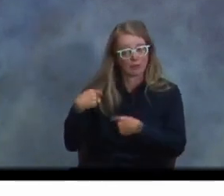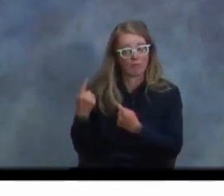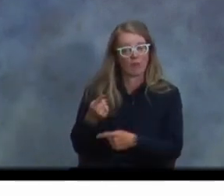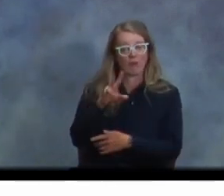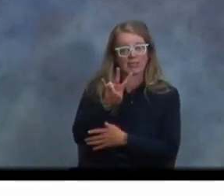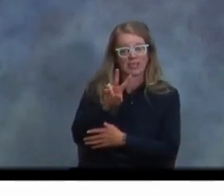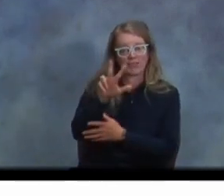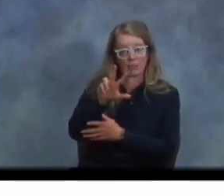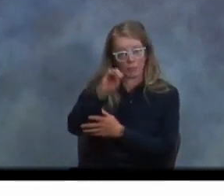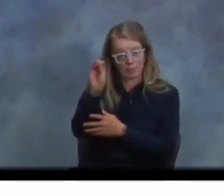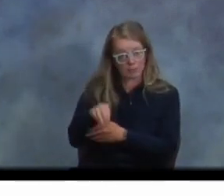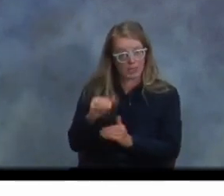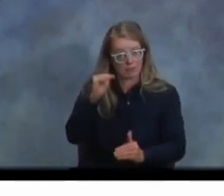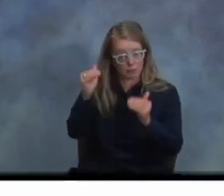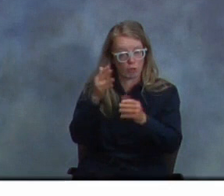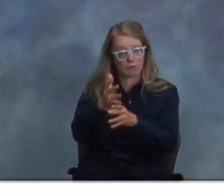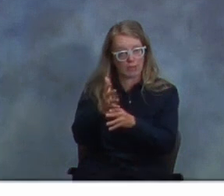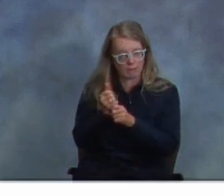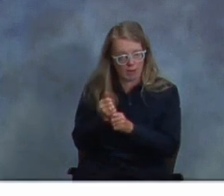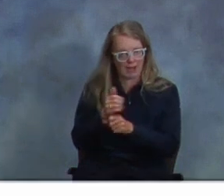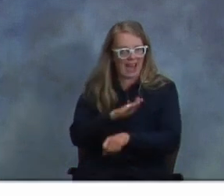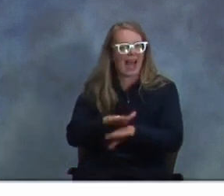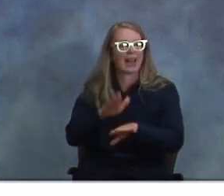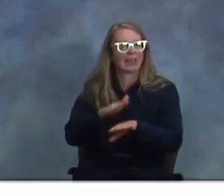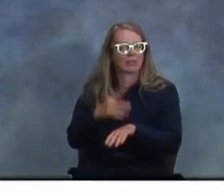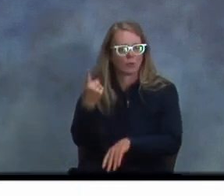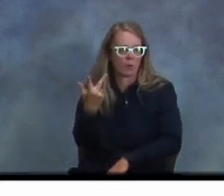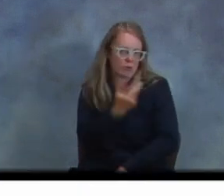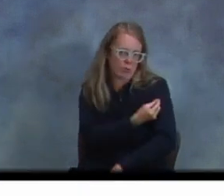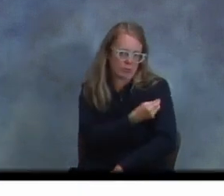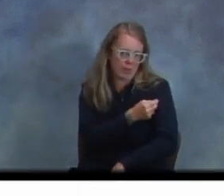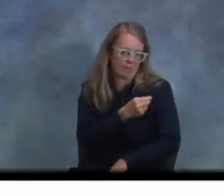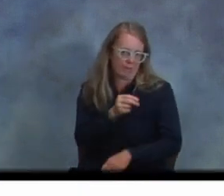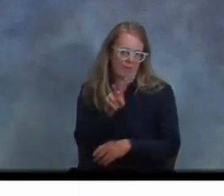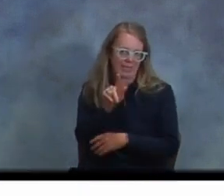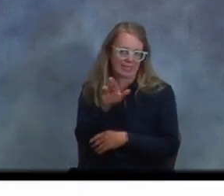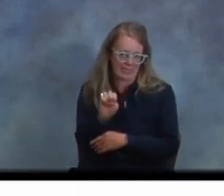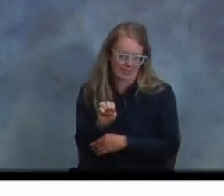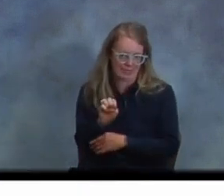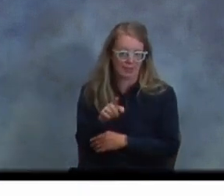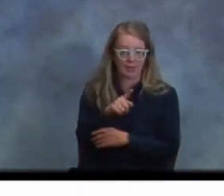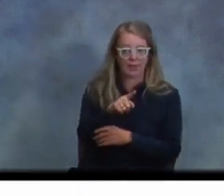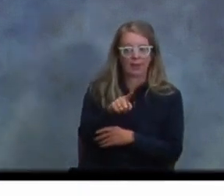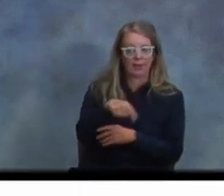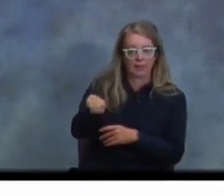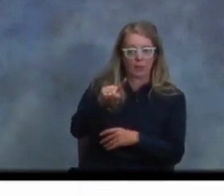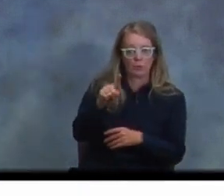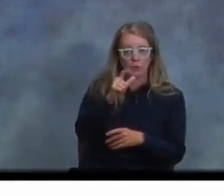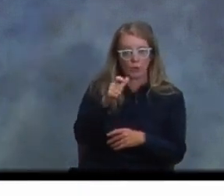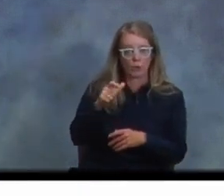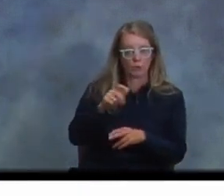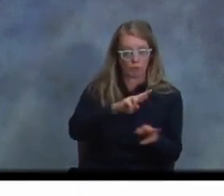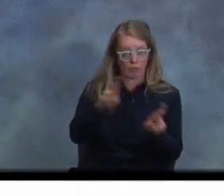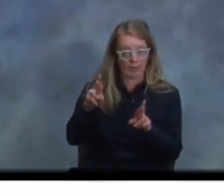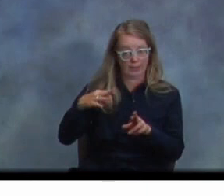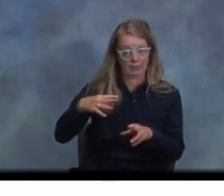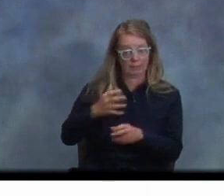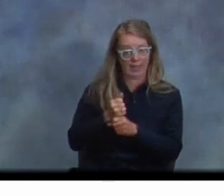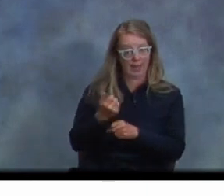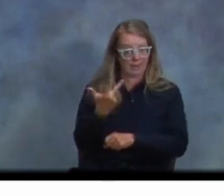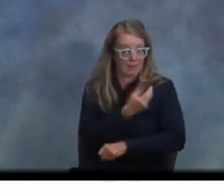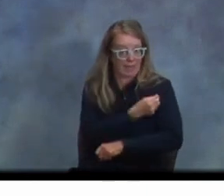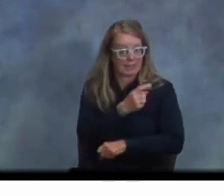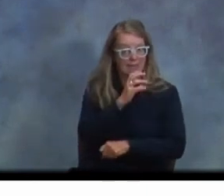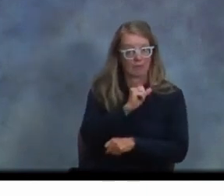one dose of vaccine. And when we look at the eligible population, that is those who are 12 years and older, we have